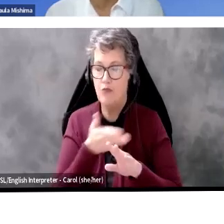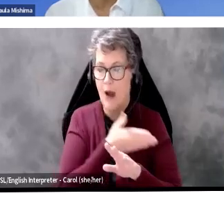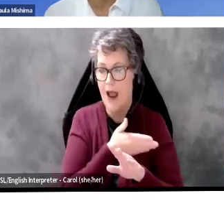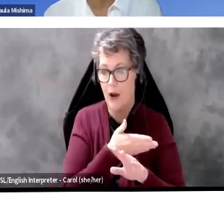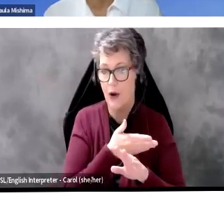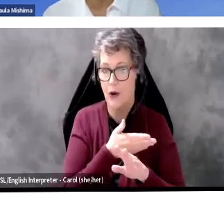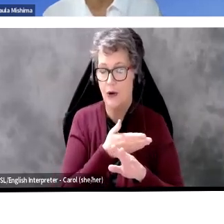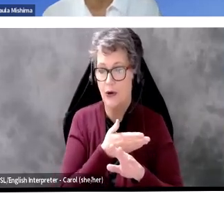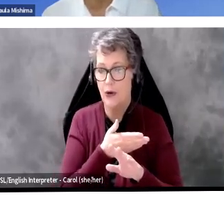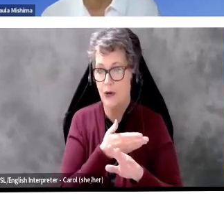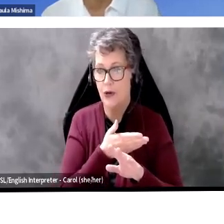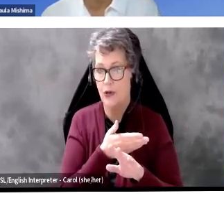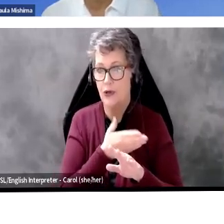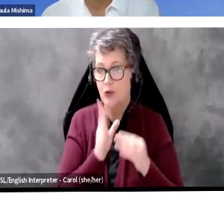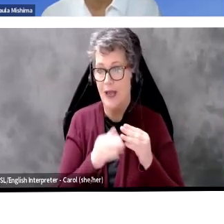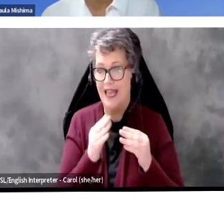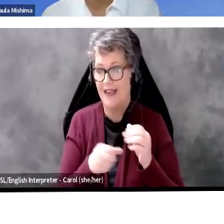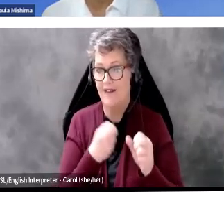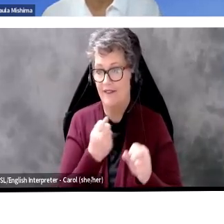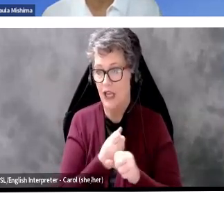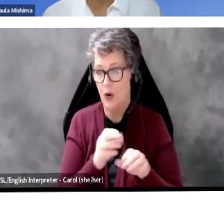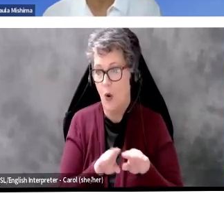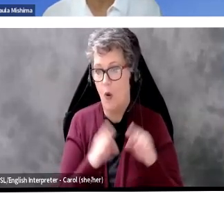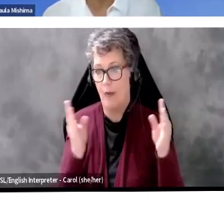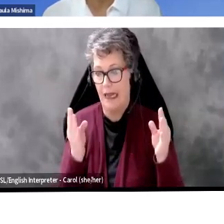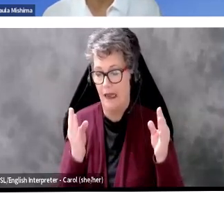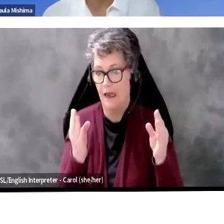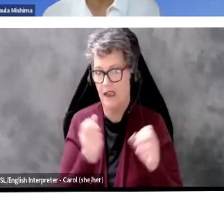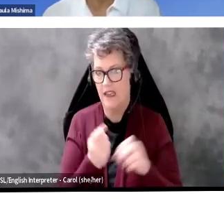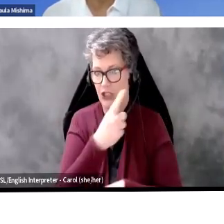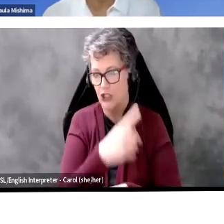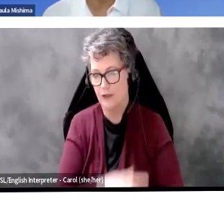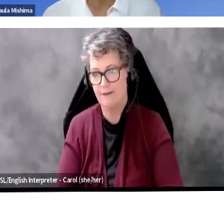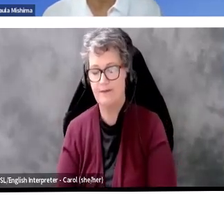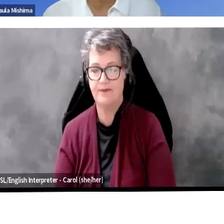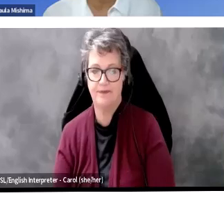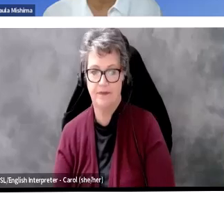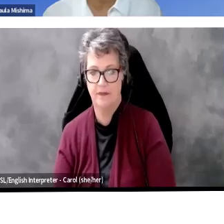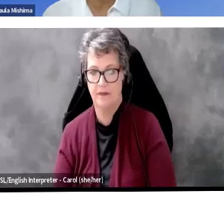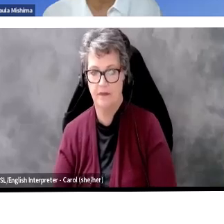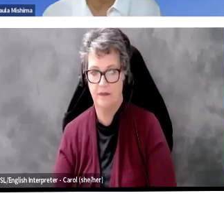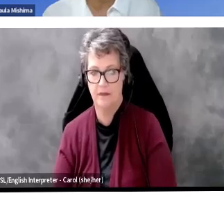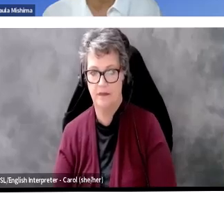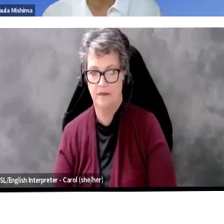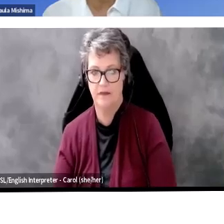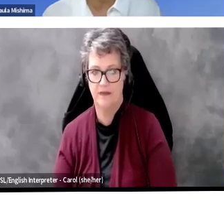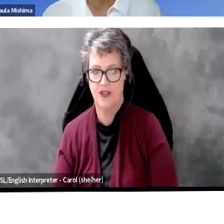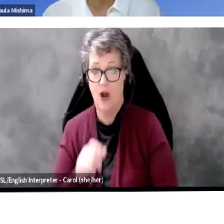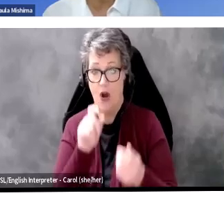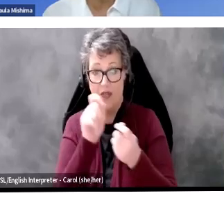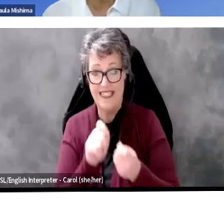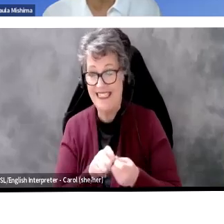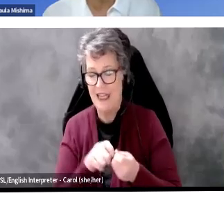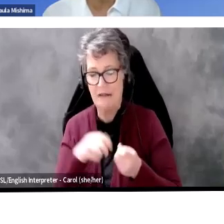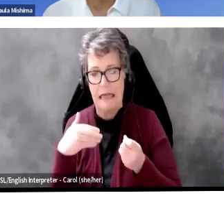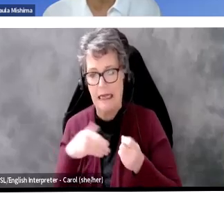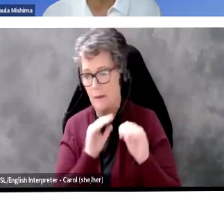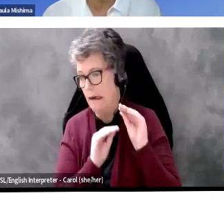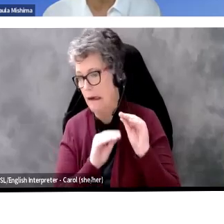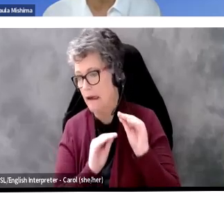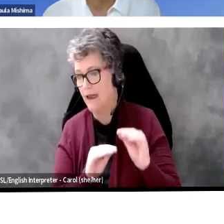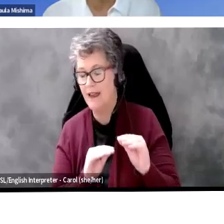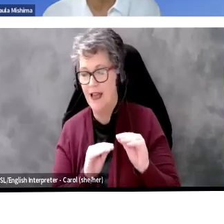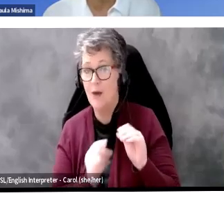the opening of end of year next year. So it's not, all the details haven't quite been figured out,